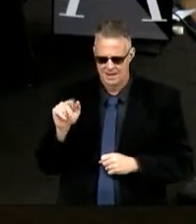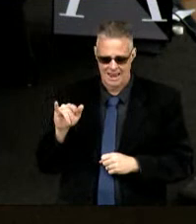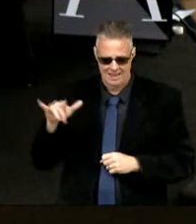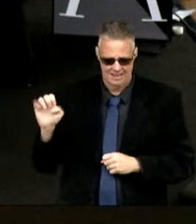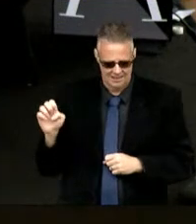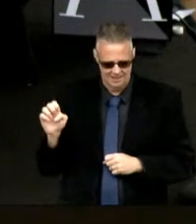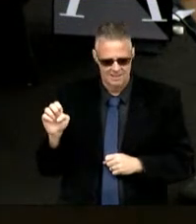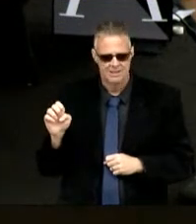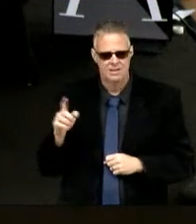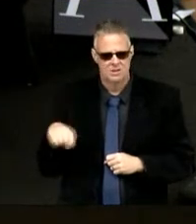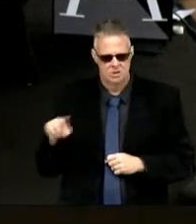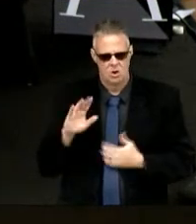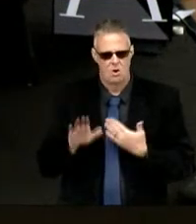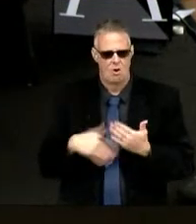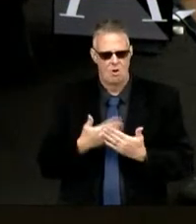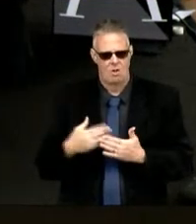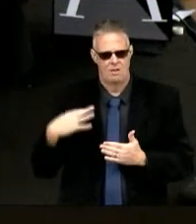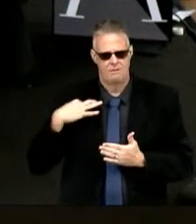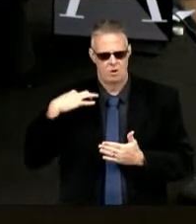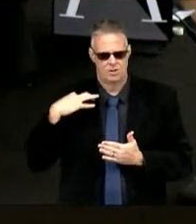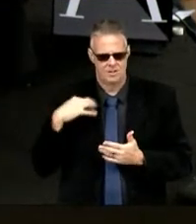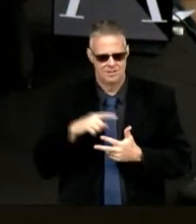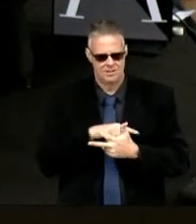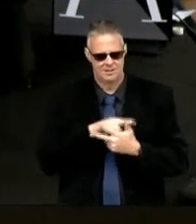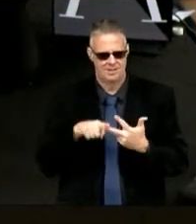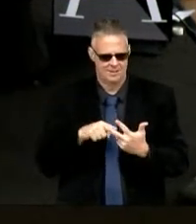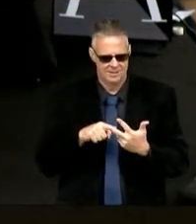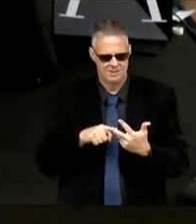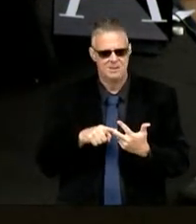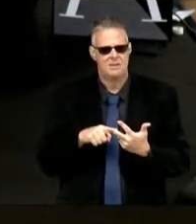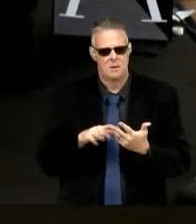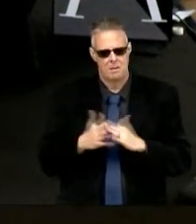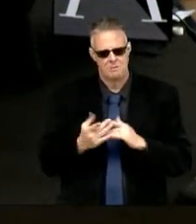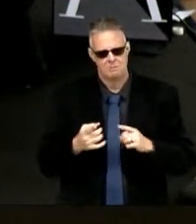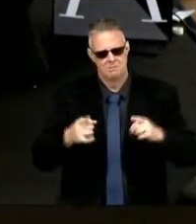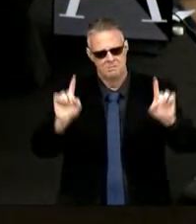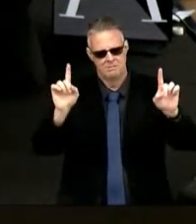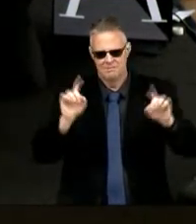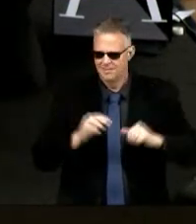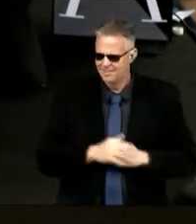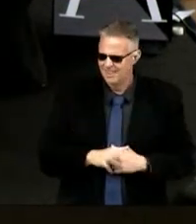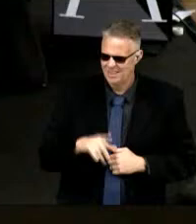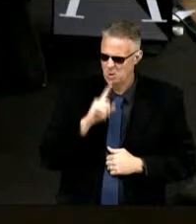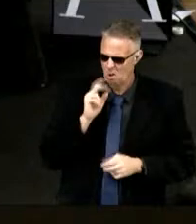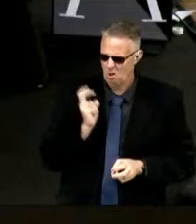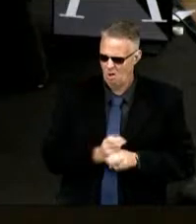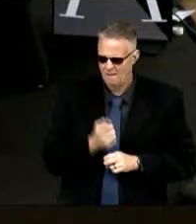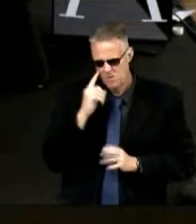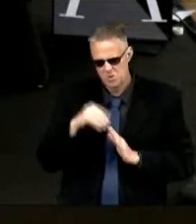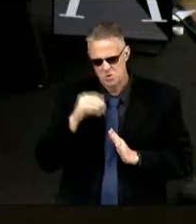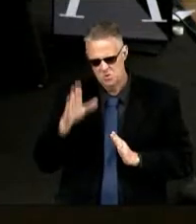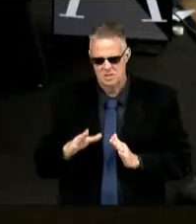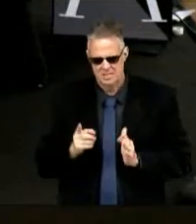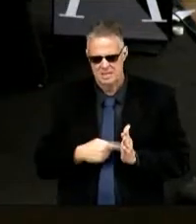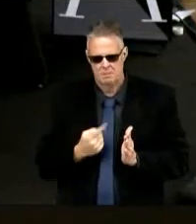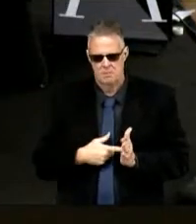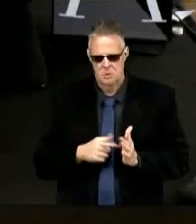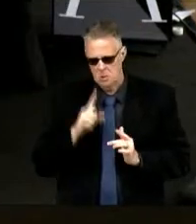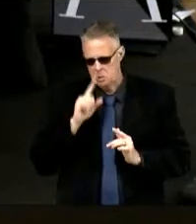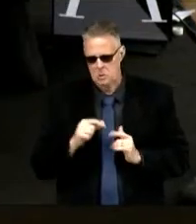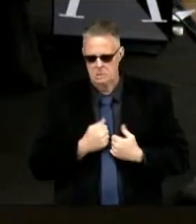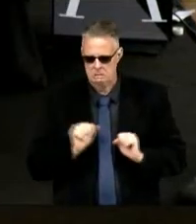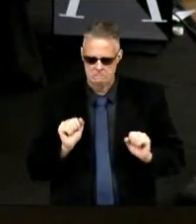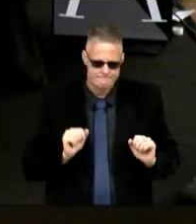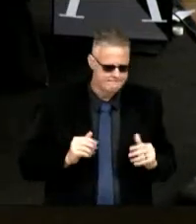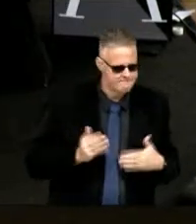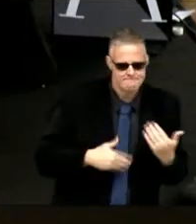Natalie, all volunteered to make this happen. It's hard sometimes for students to put themselves out like